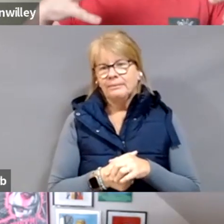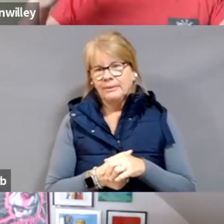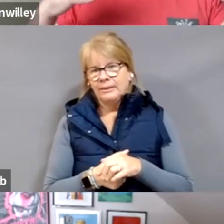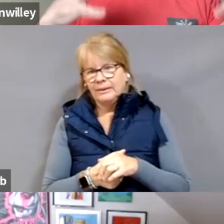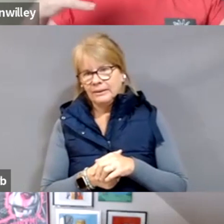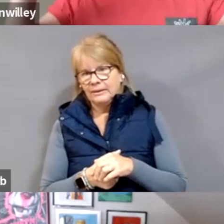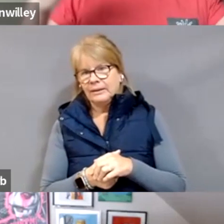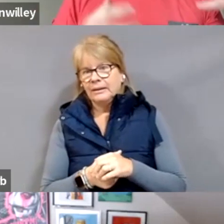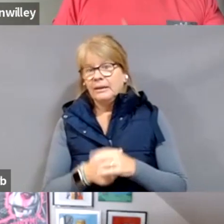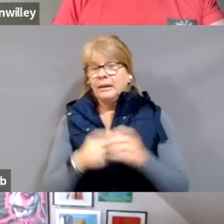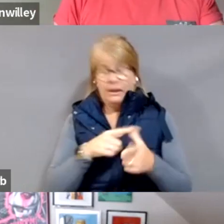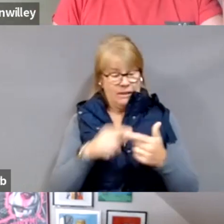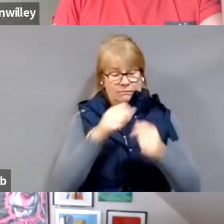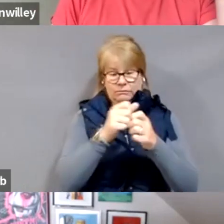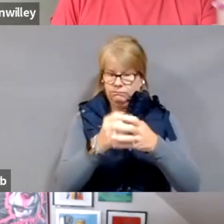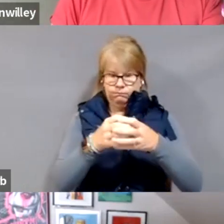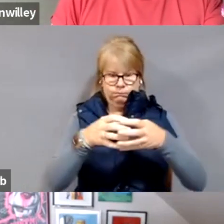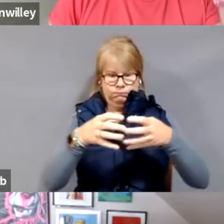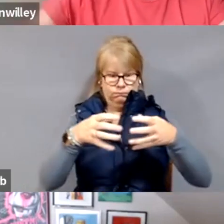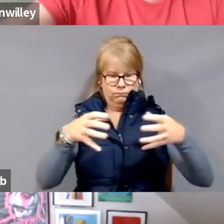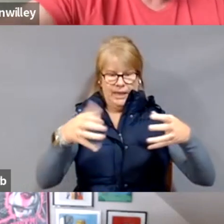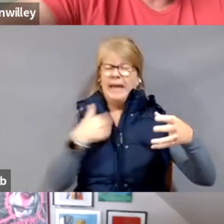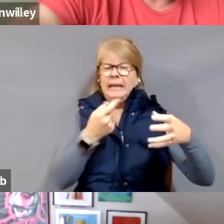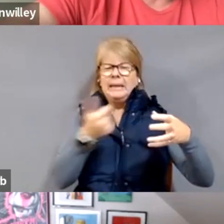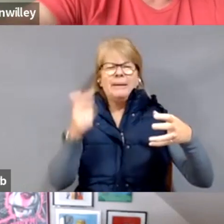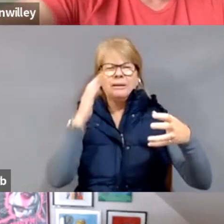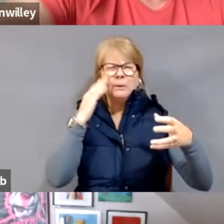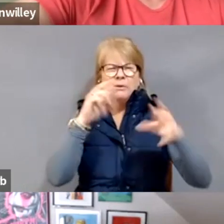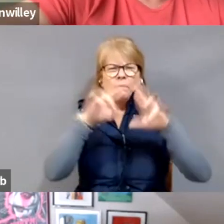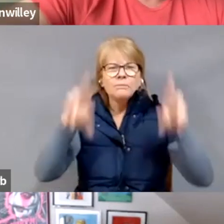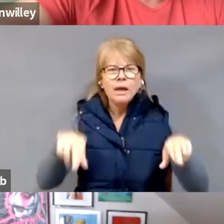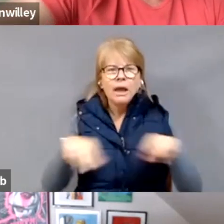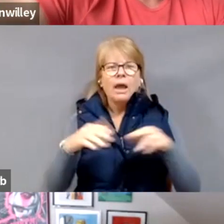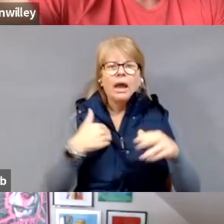to accomplish enough, I had a bit of a resume because I remember going to,